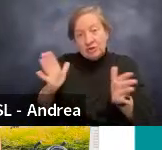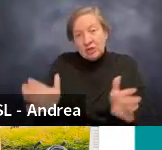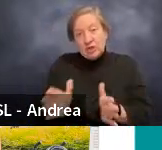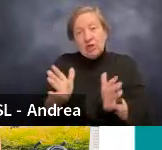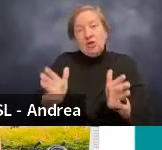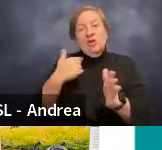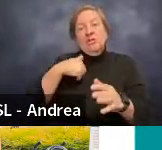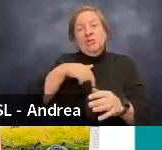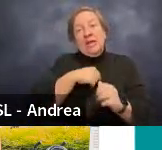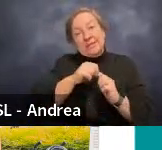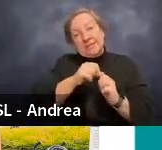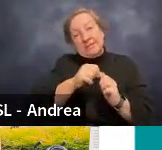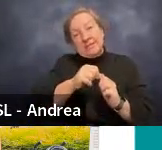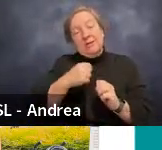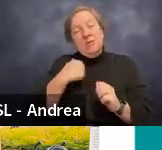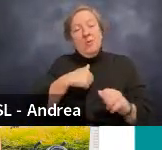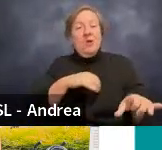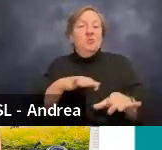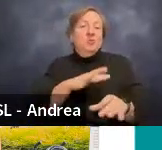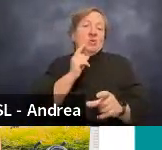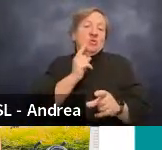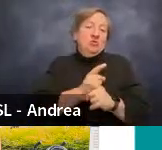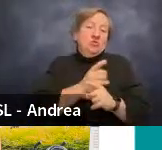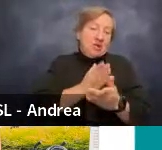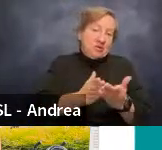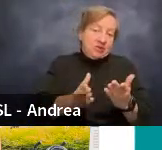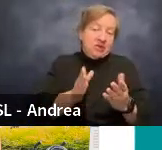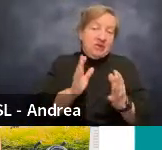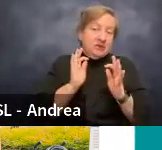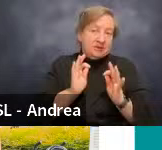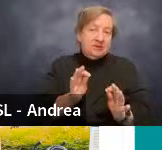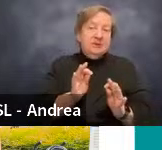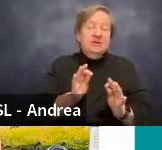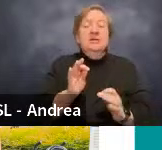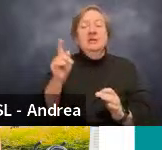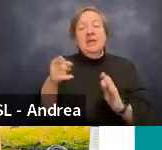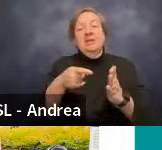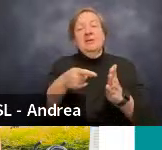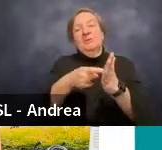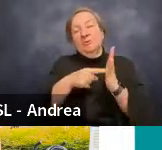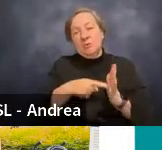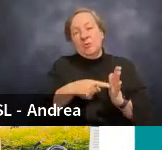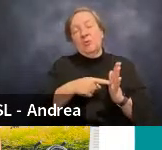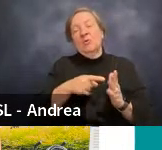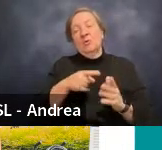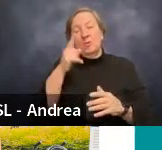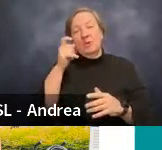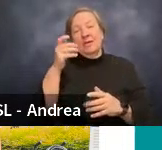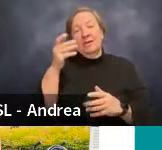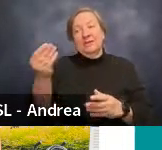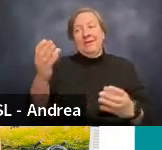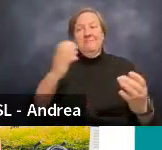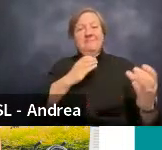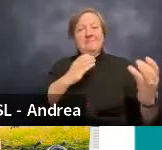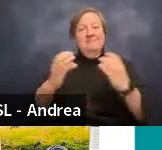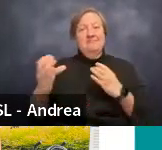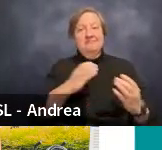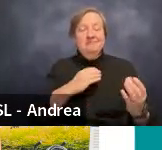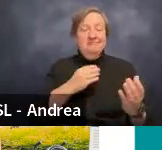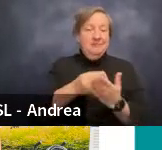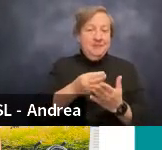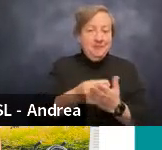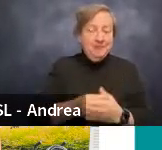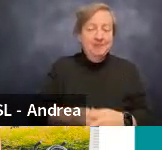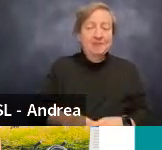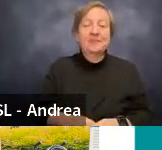encouraging us that we are doing the right things, and they're demonstrating that by bringing dollars to the table. So